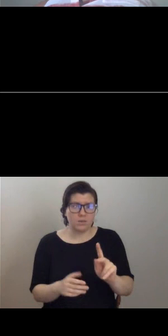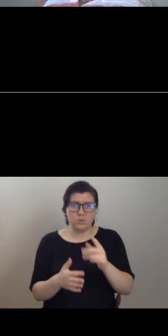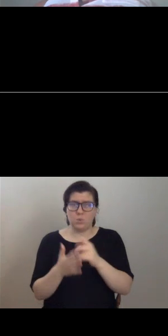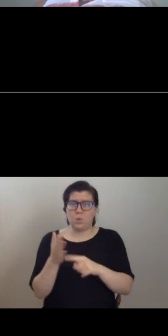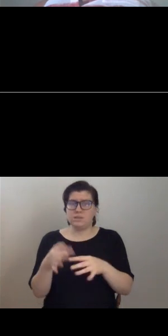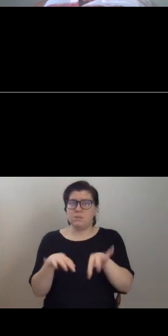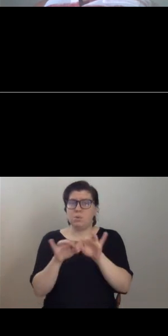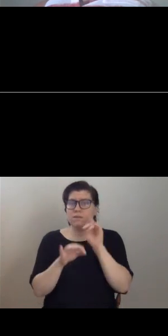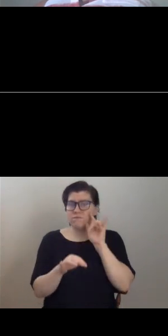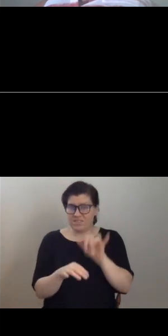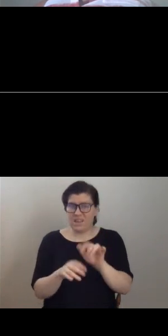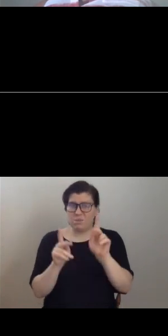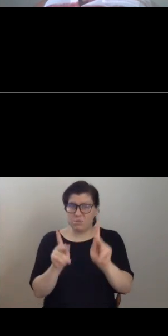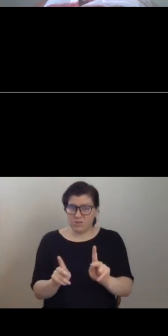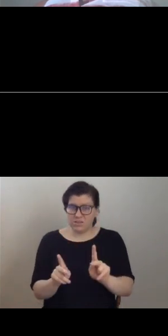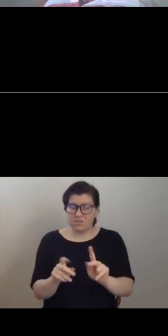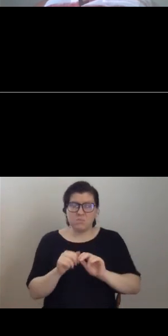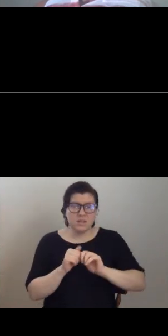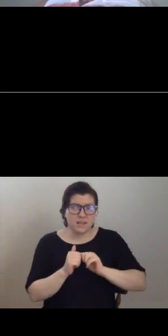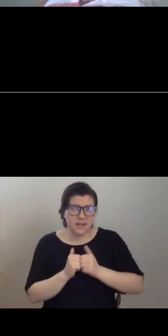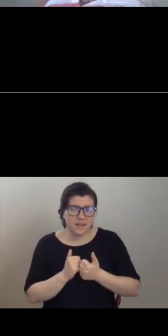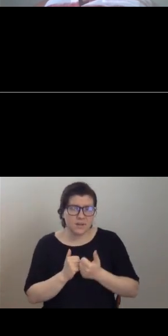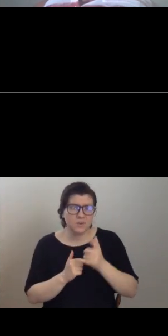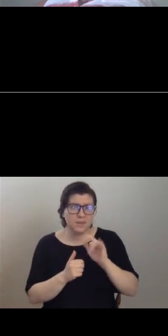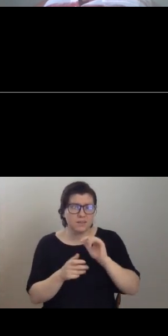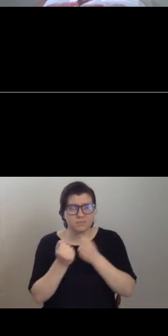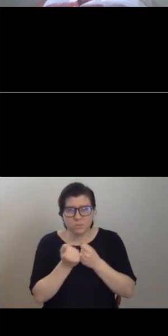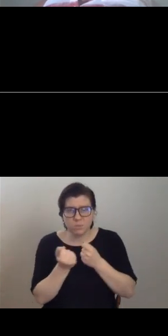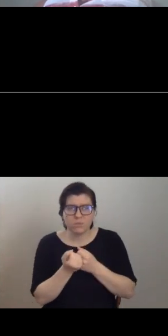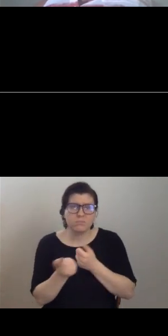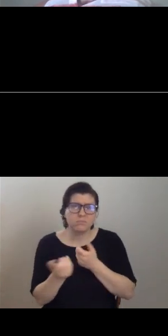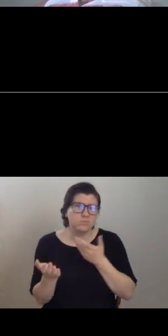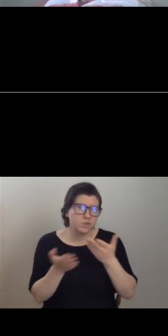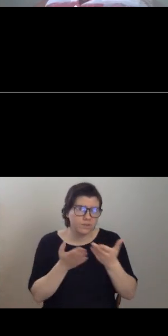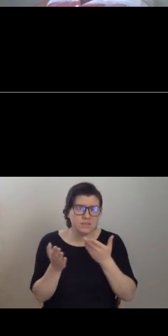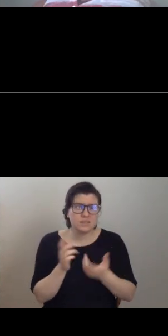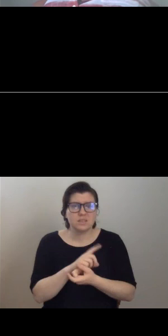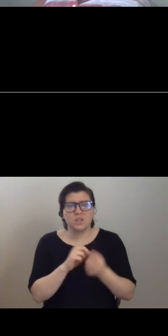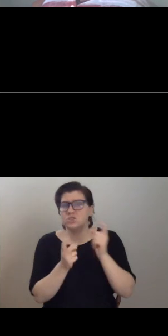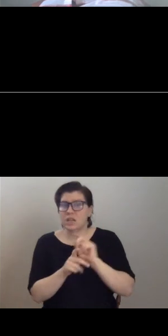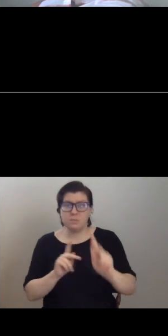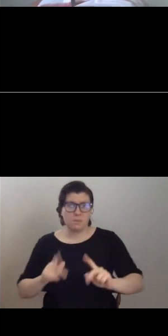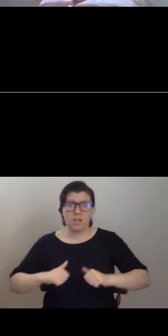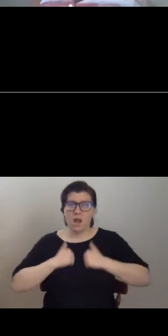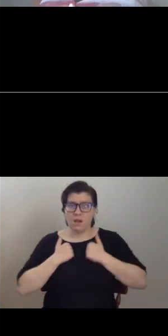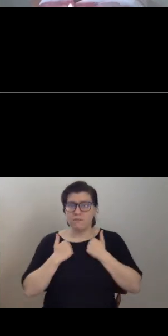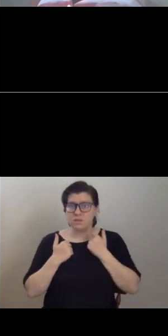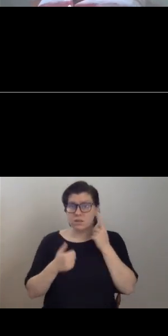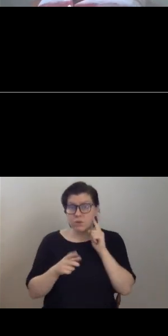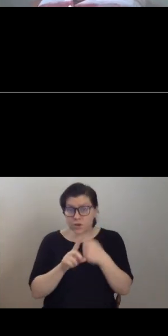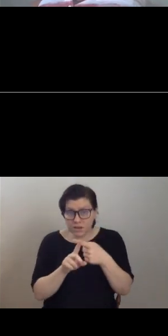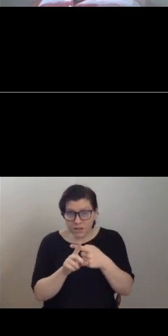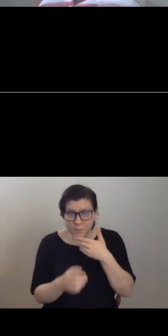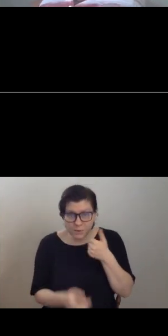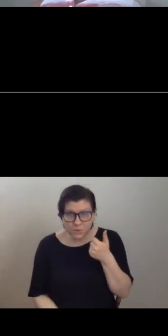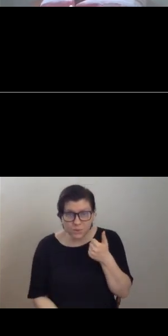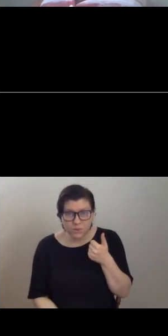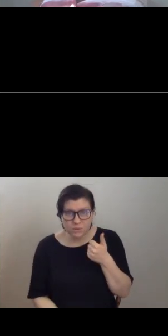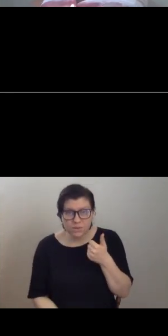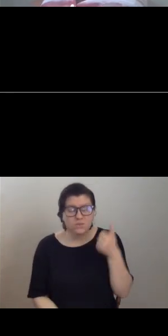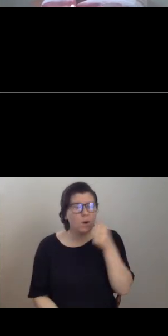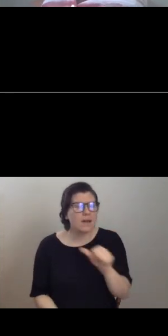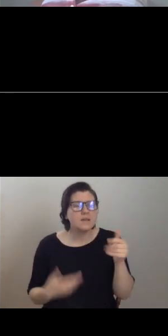person and how the supports and services change people's lives for the better. And so any way they can share